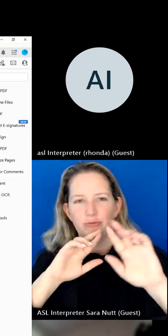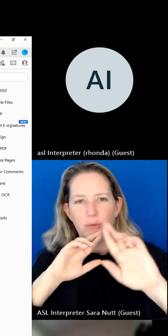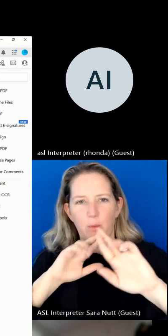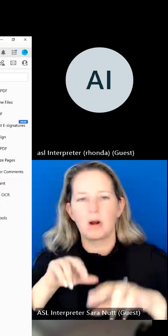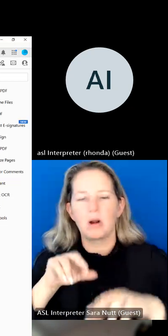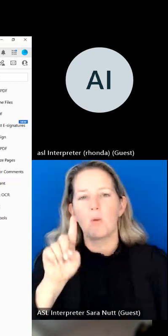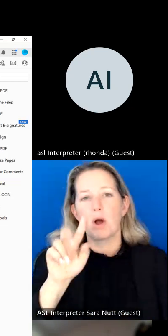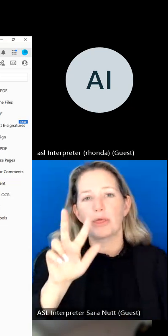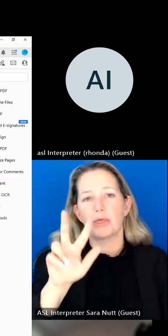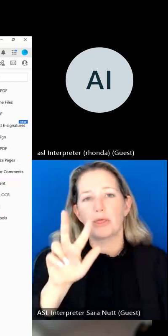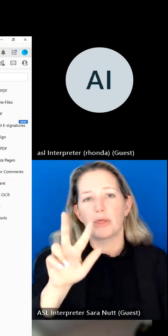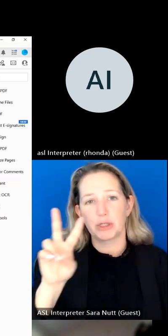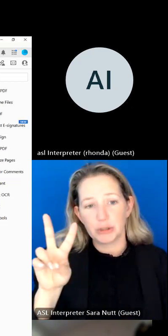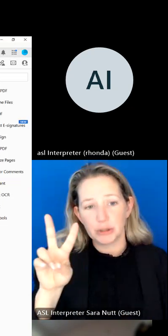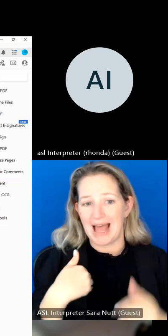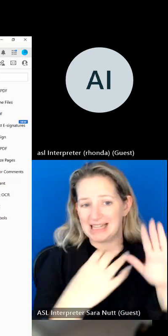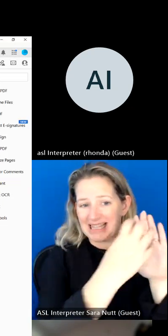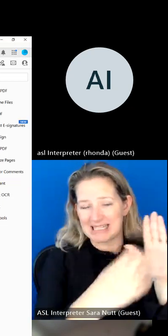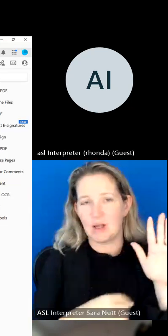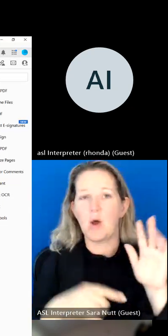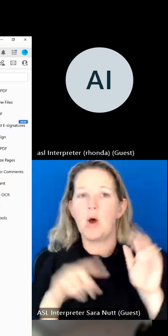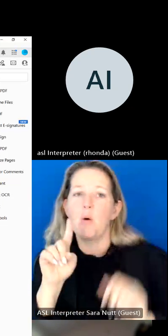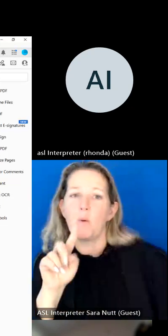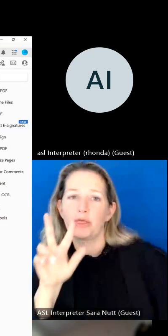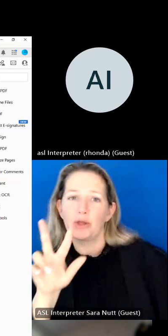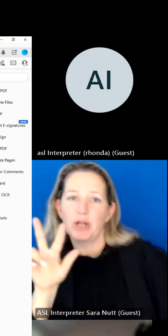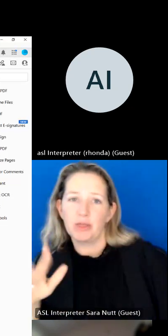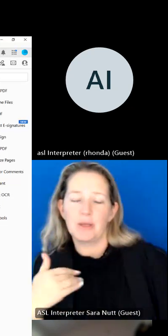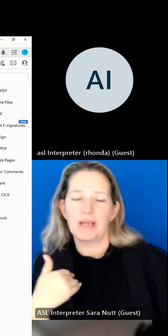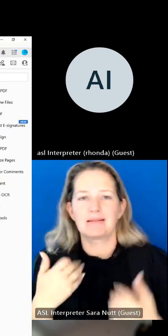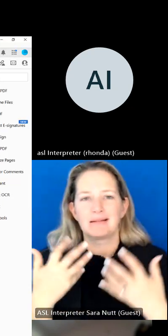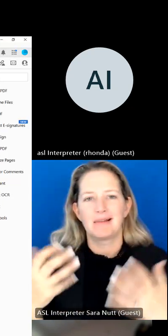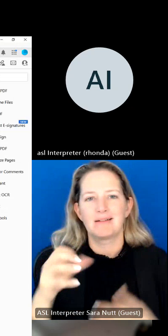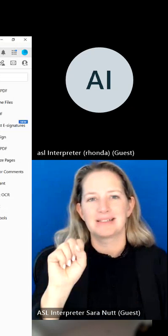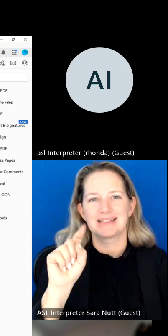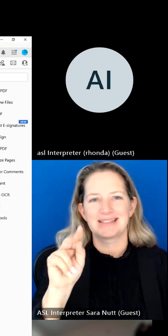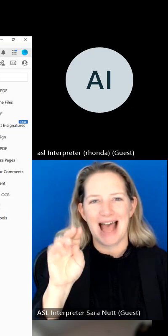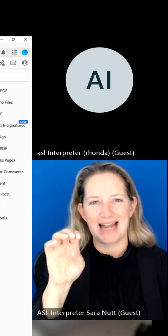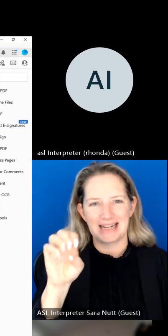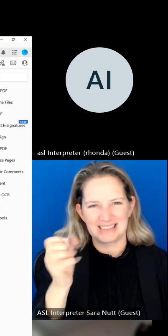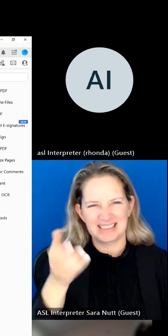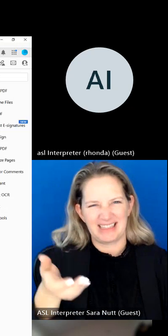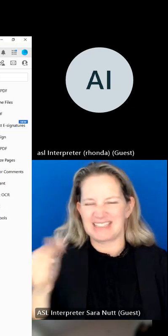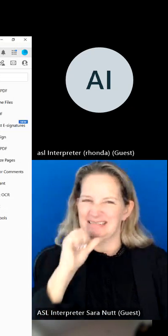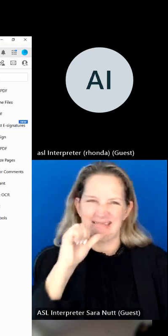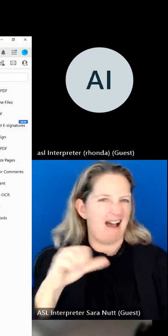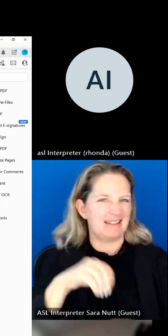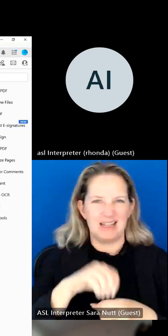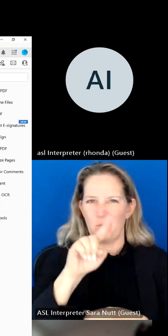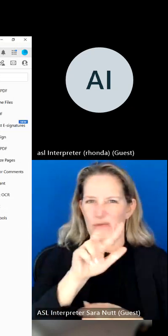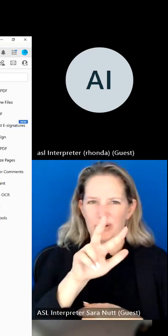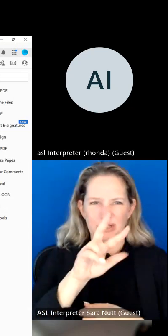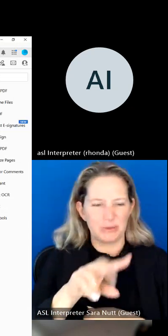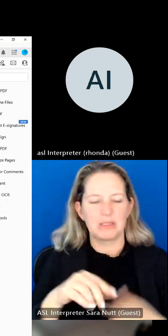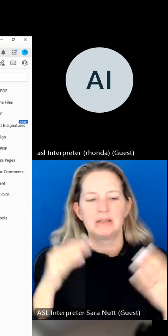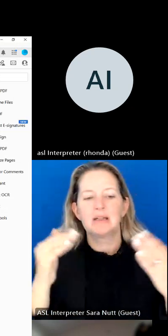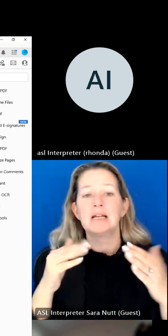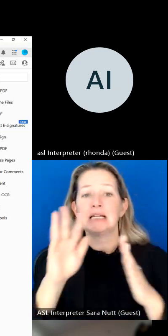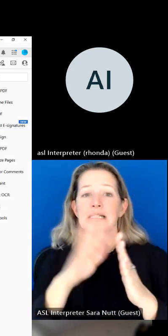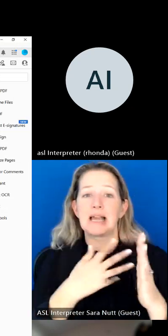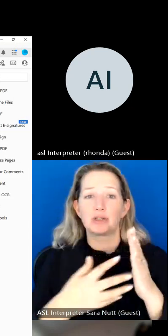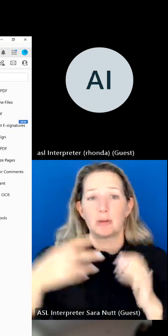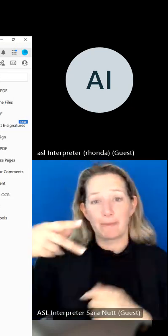the 133 has a lot of status things that are not in the 132. Then the Schedule P, which turns into the